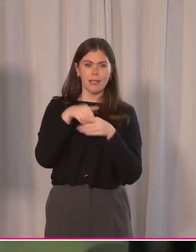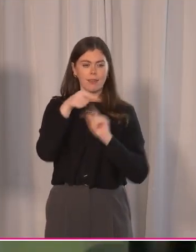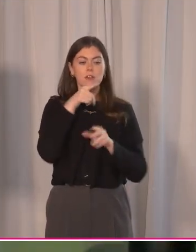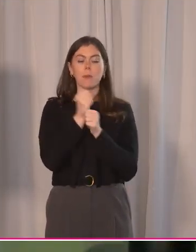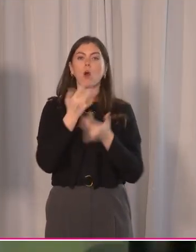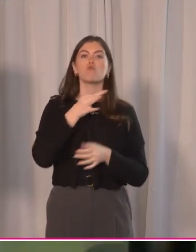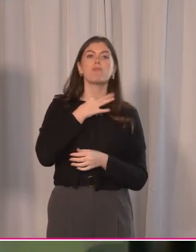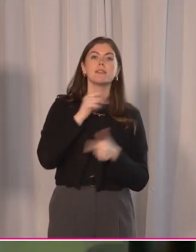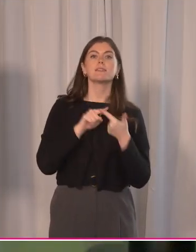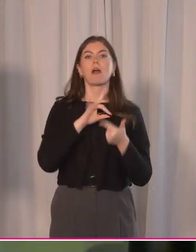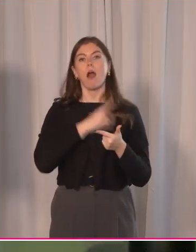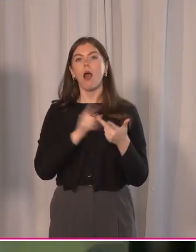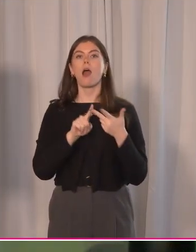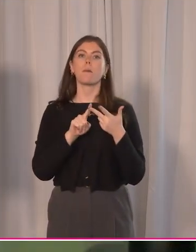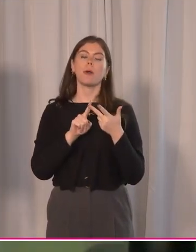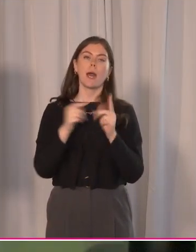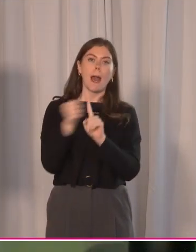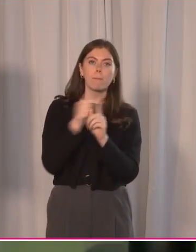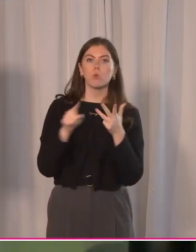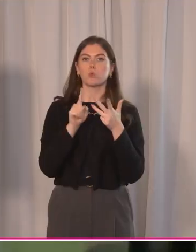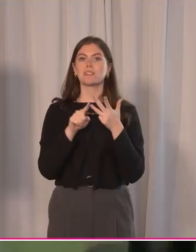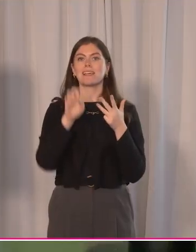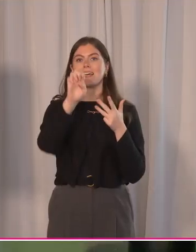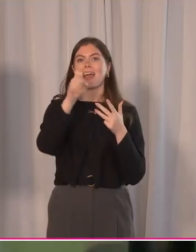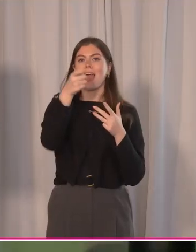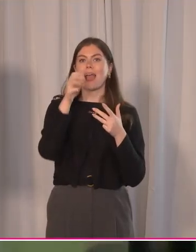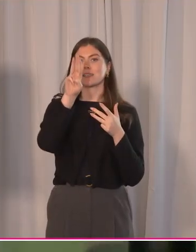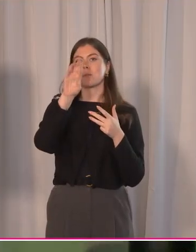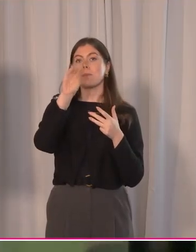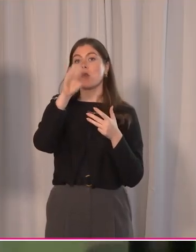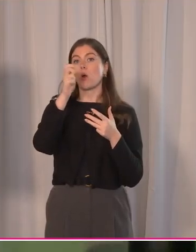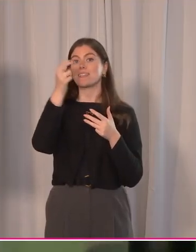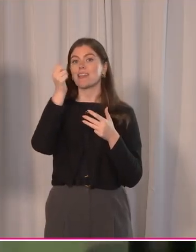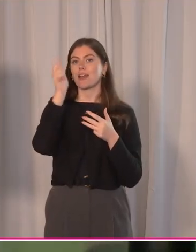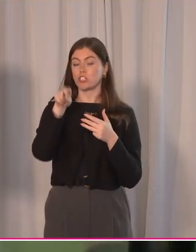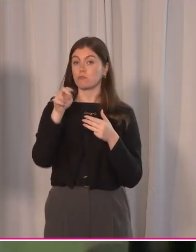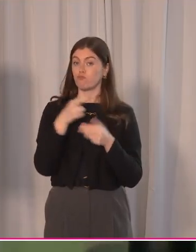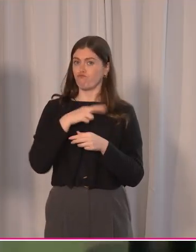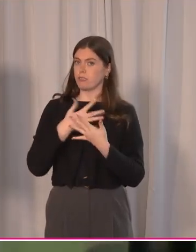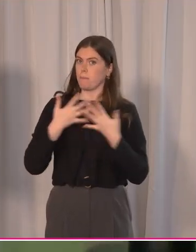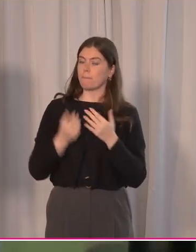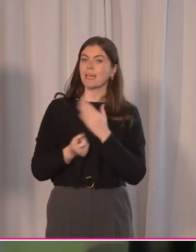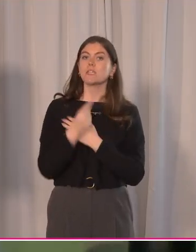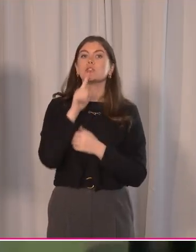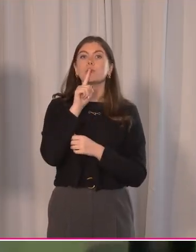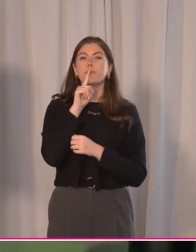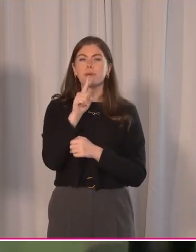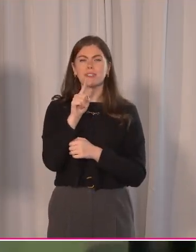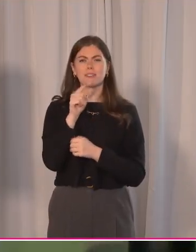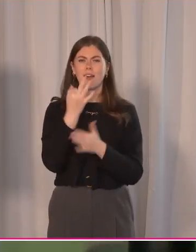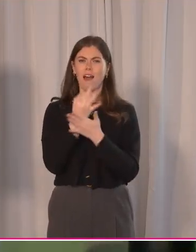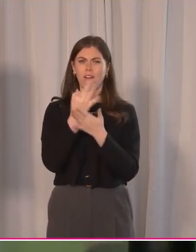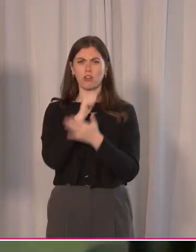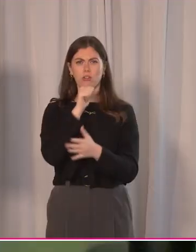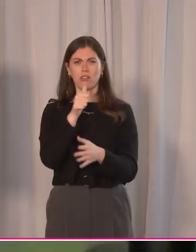risk, harm, abuse, exploitation, very, very real issues. But there seemed to be an absence at the other